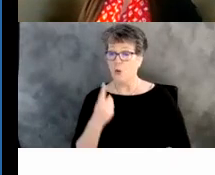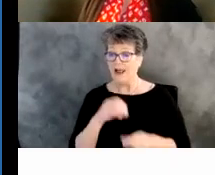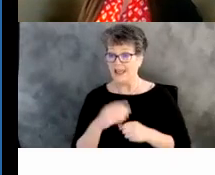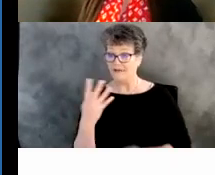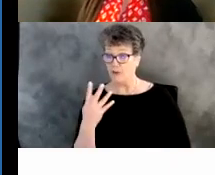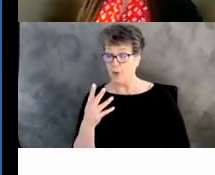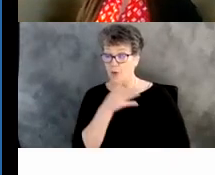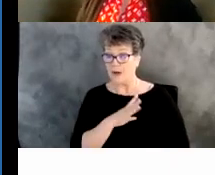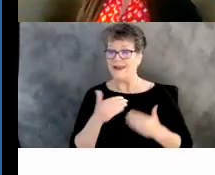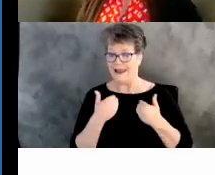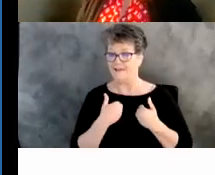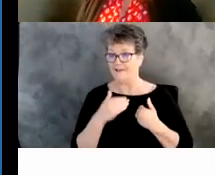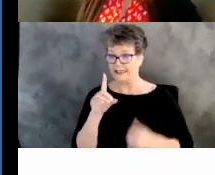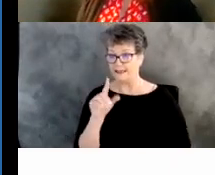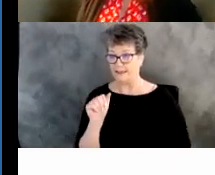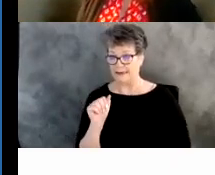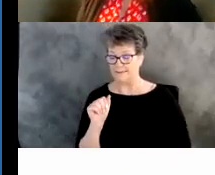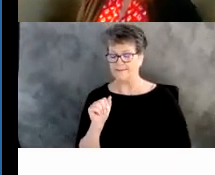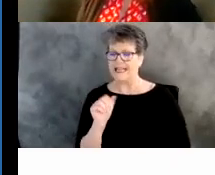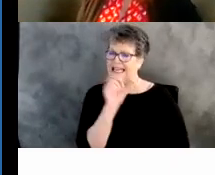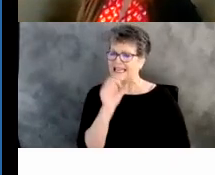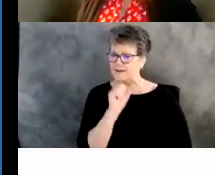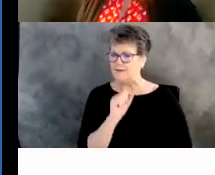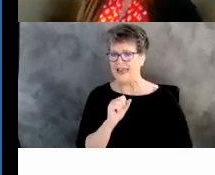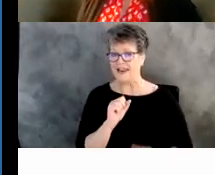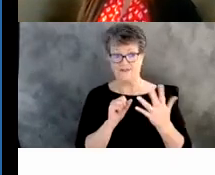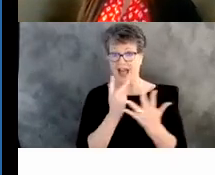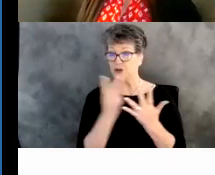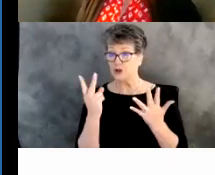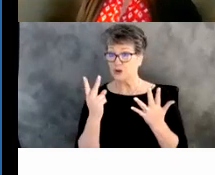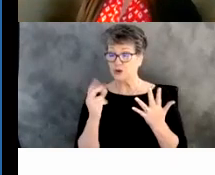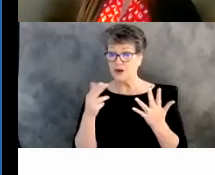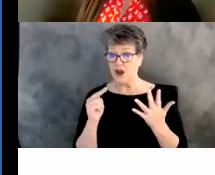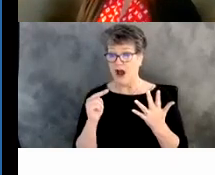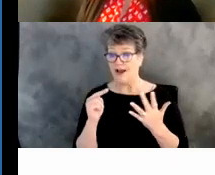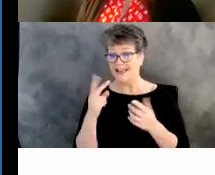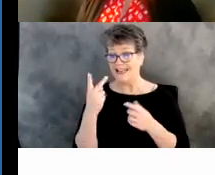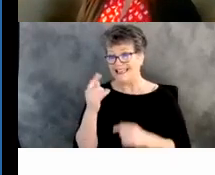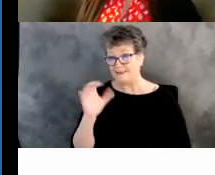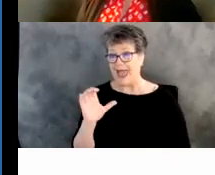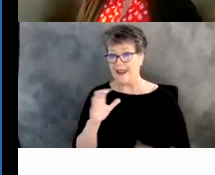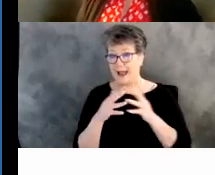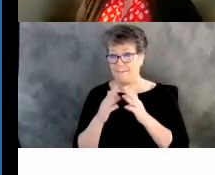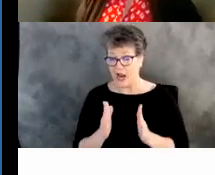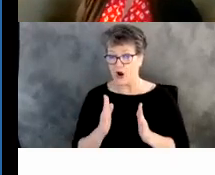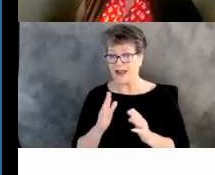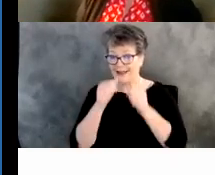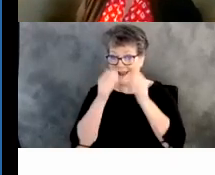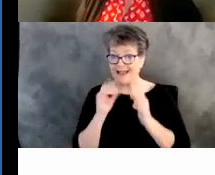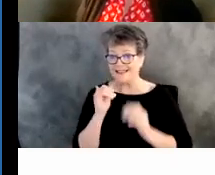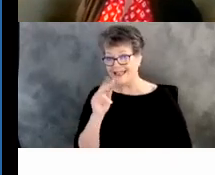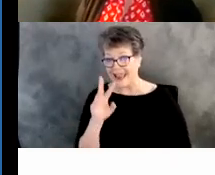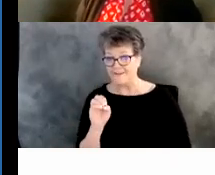have a disability, and it's estimated that 2 out of 5 non-Hispanic American Alaskan